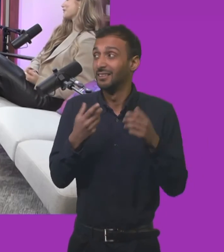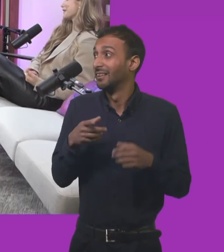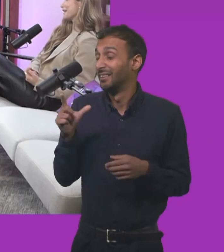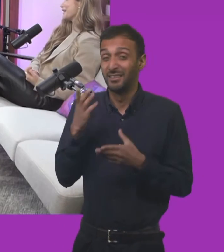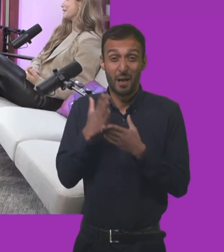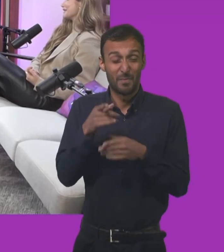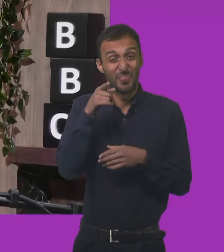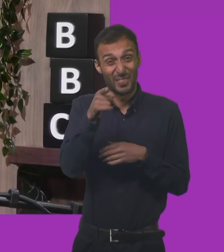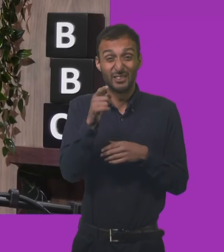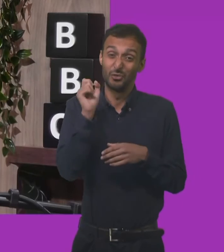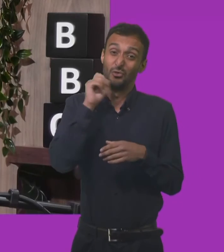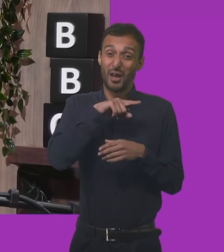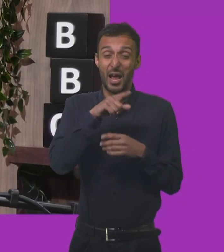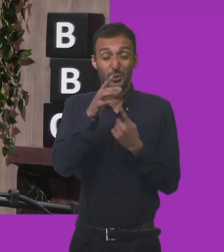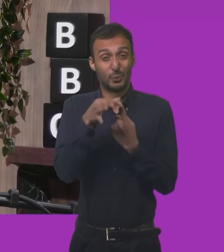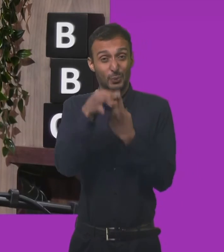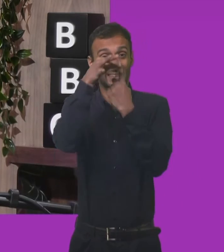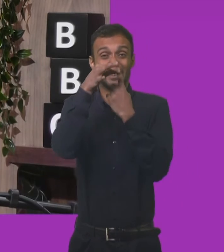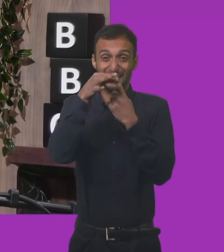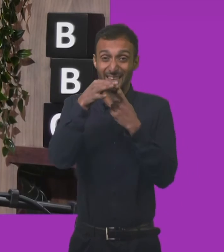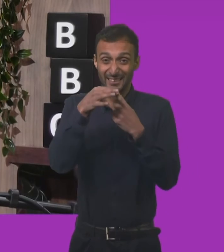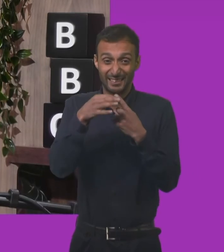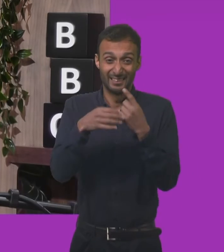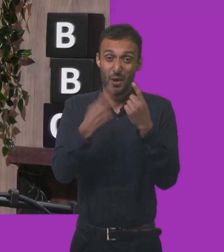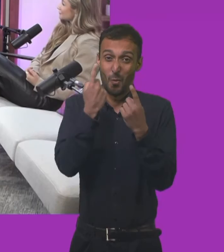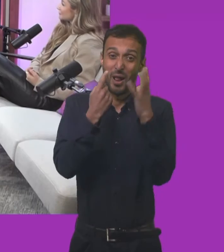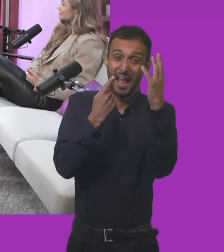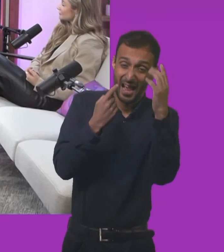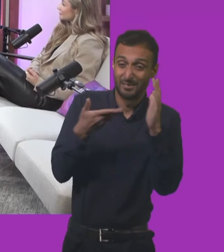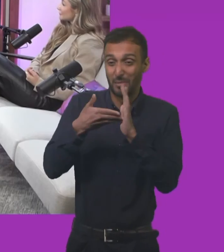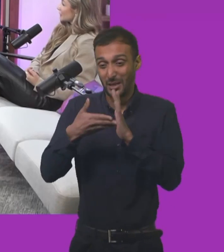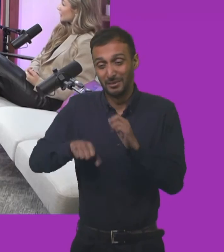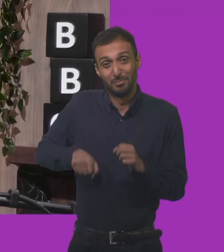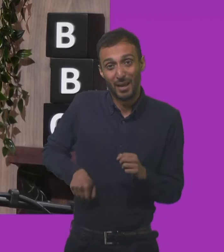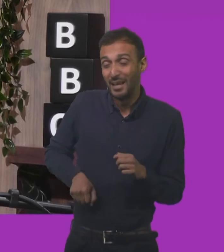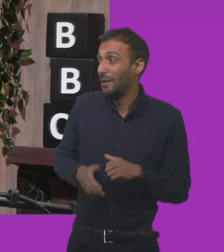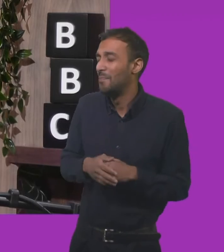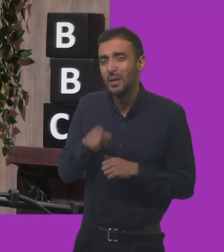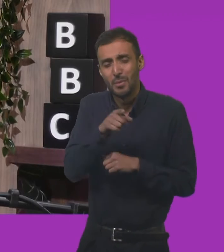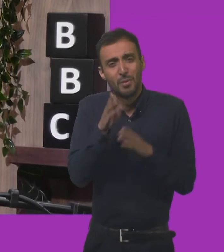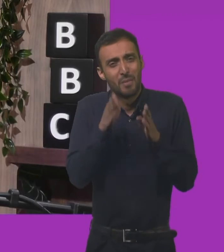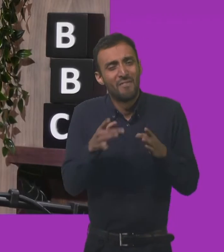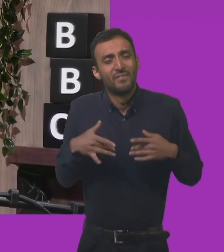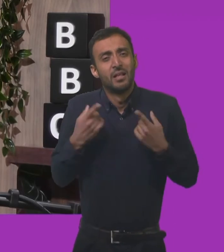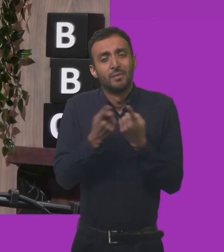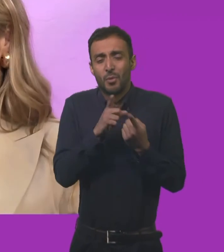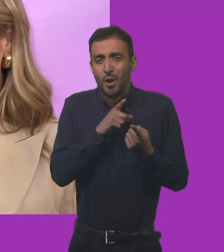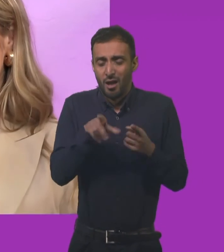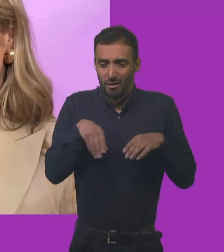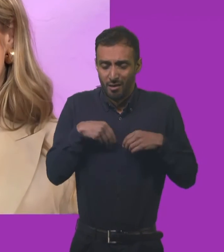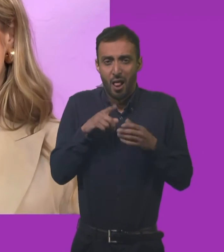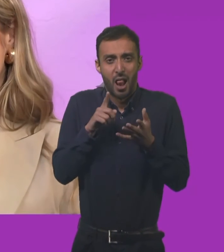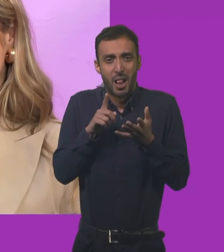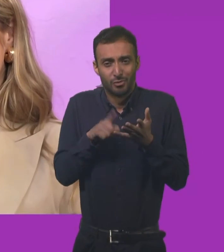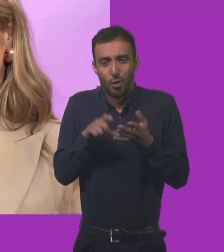unique combination, I would say. It definitely is. And it must have made you feel something when you did get ulcerative colitis. I find it really hard to say. It's a